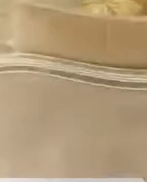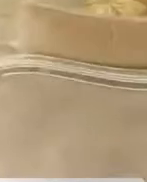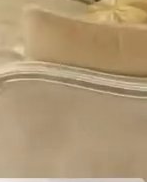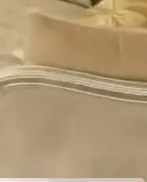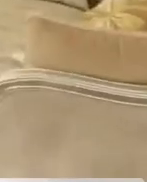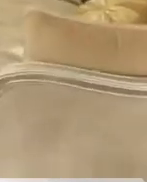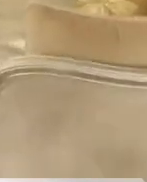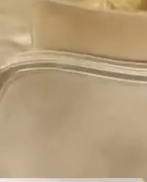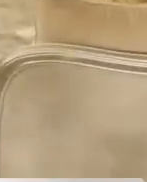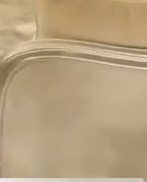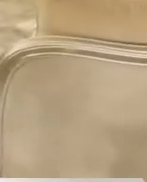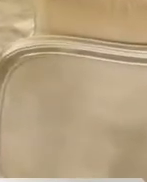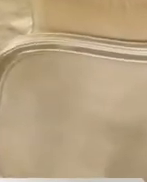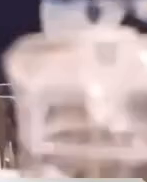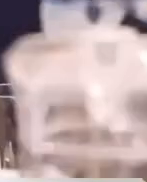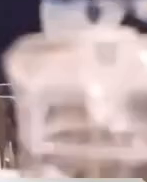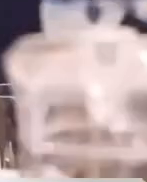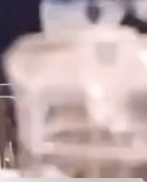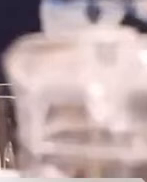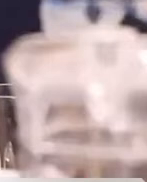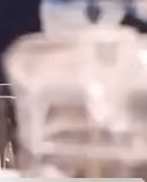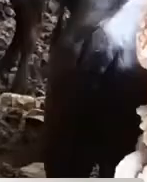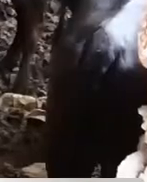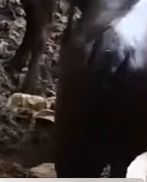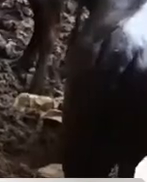Safari hii katika mfahamu kiongozi